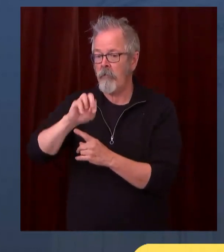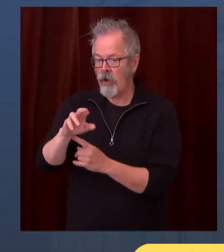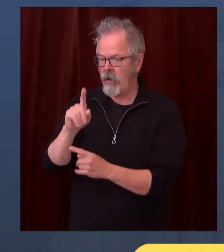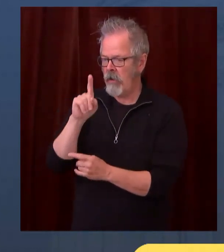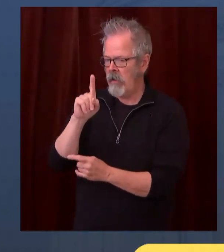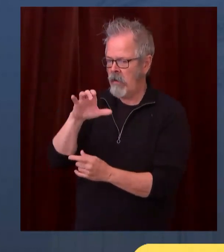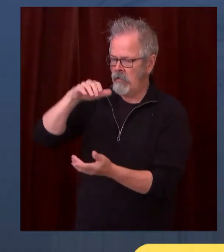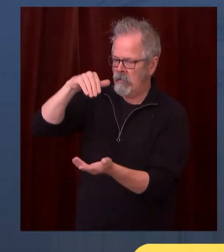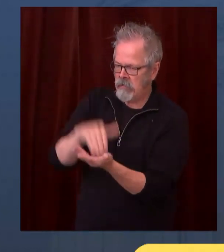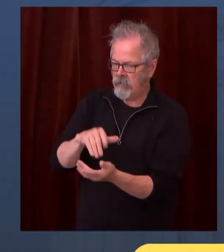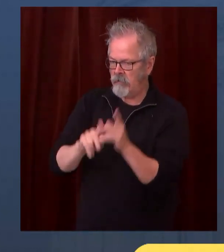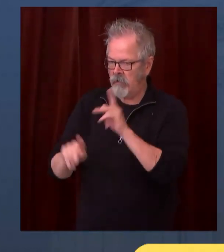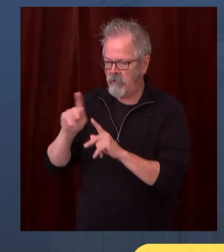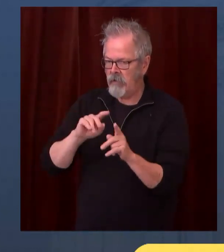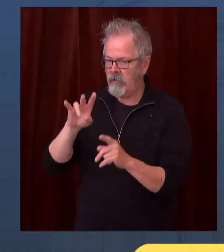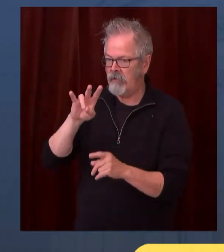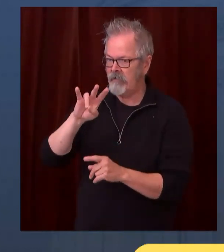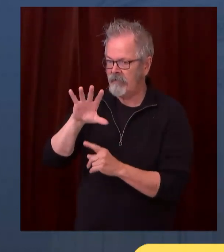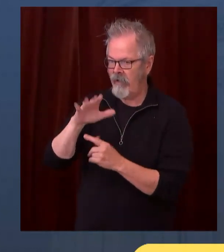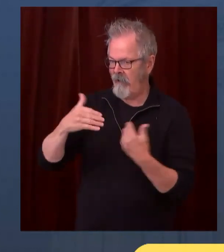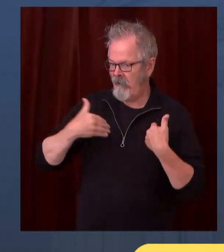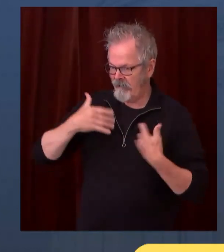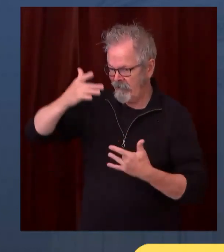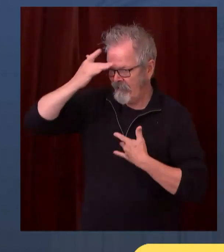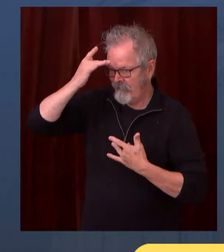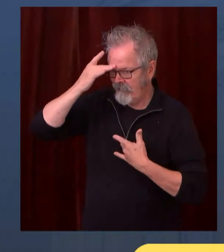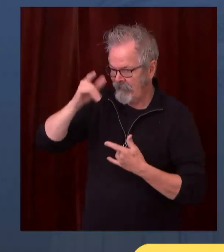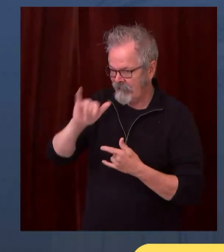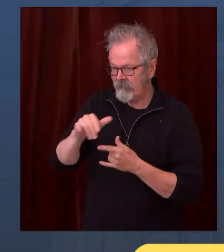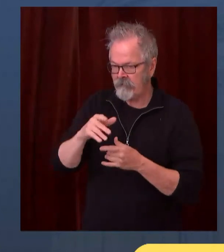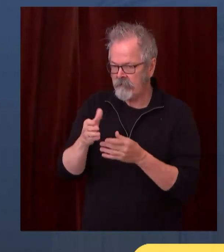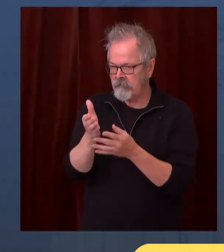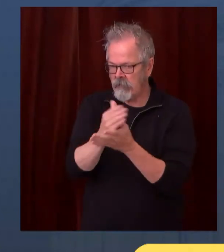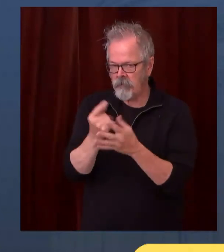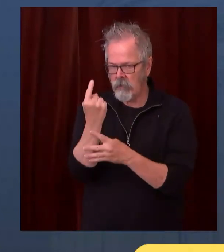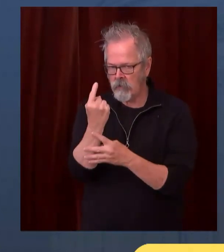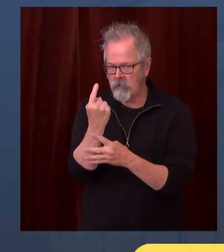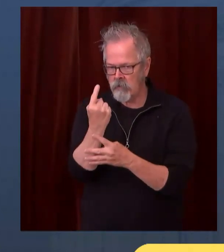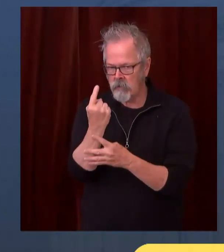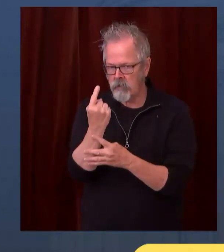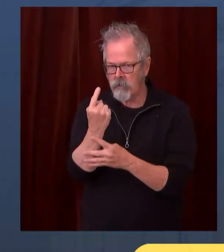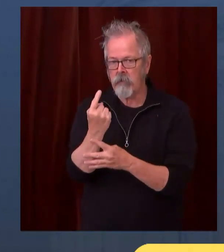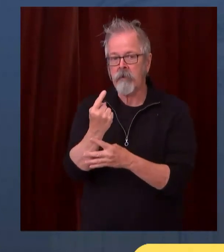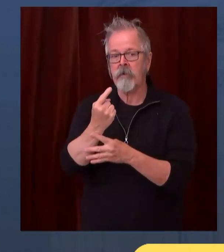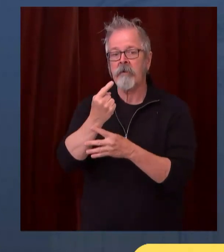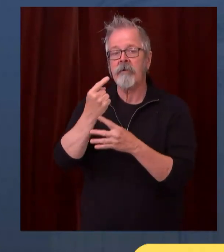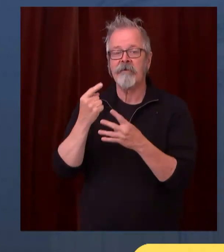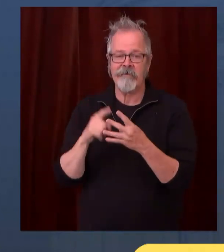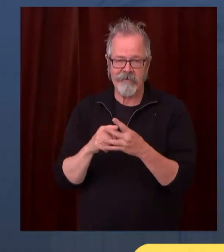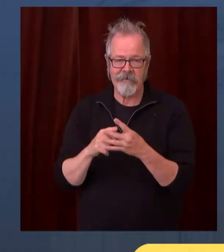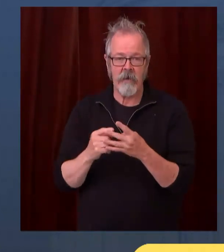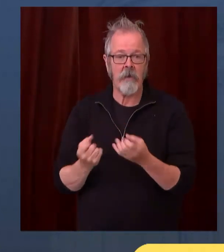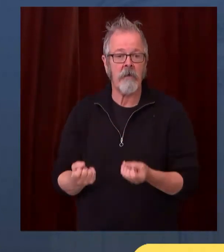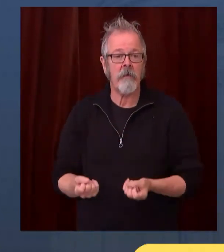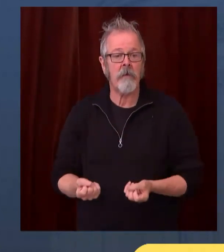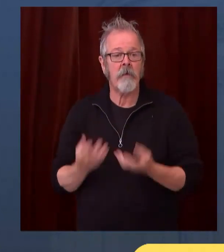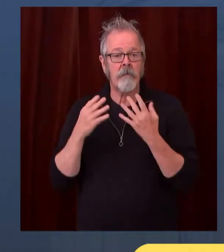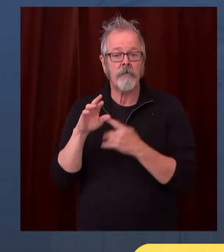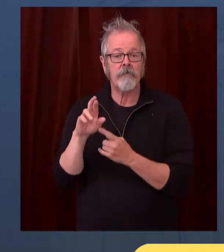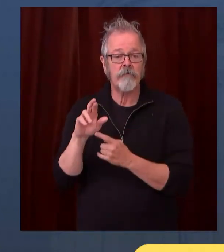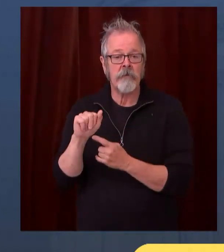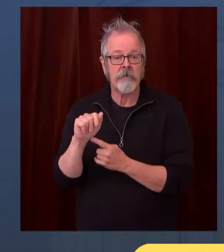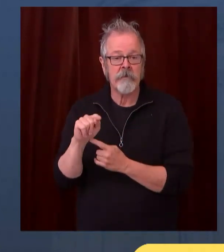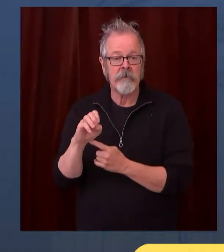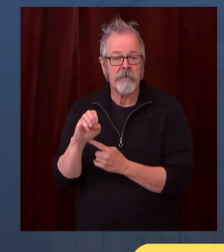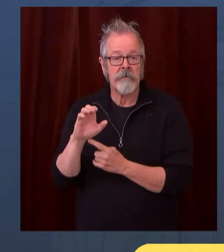25. And phase four, less than 10. We have time for one more question. We go to Jerry with the Everett Herald.